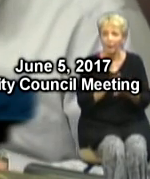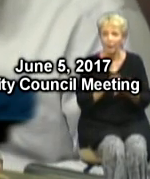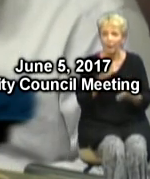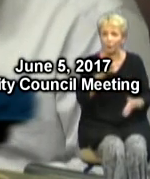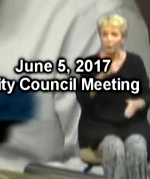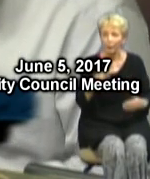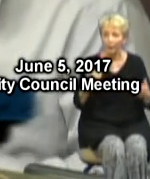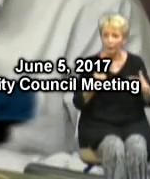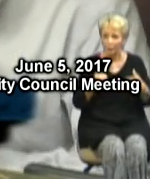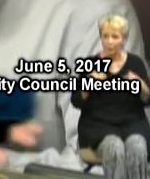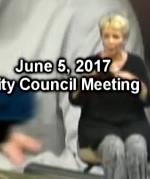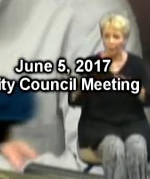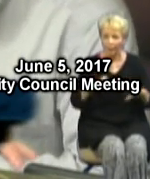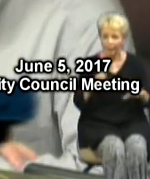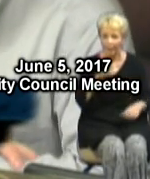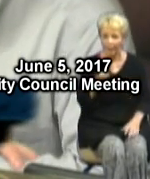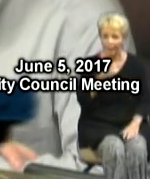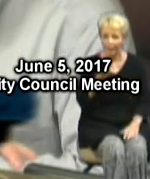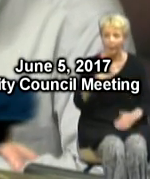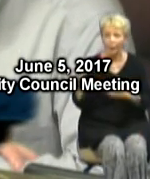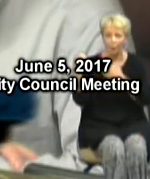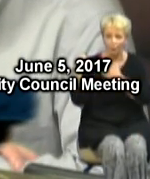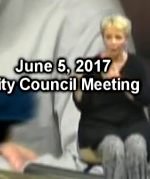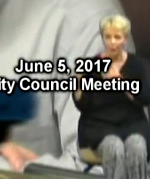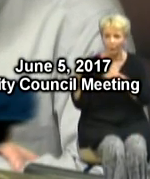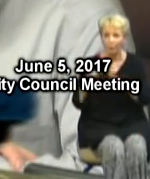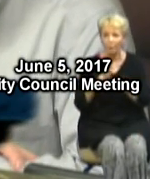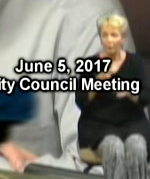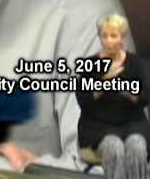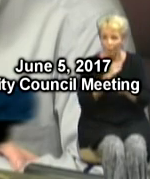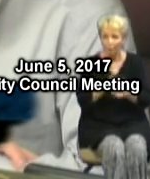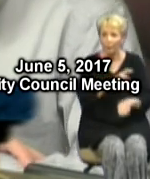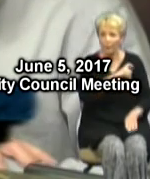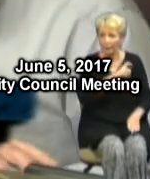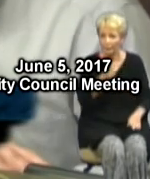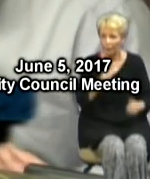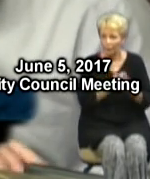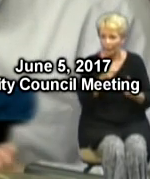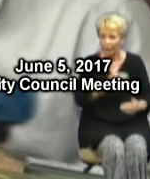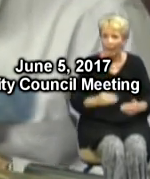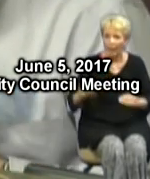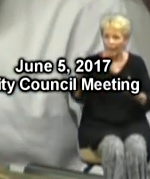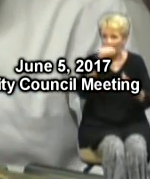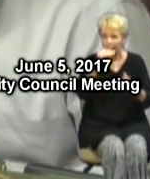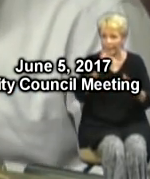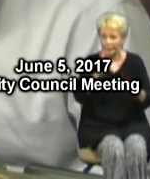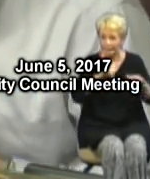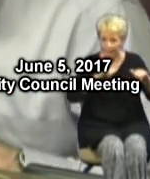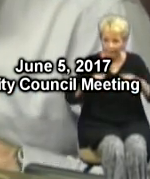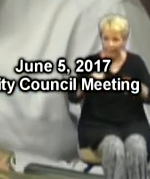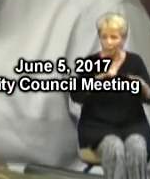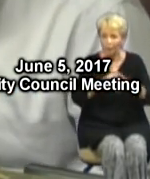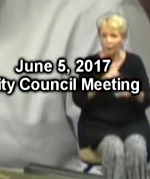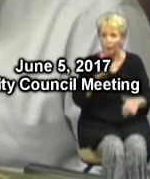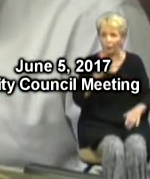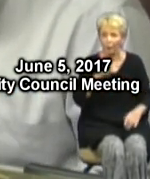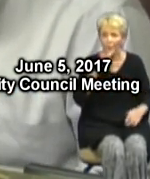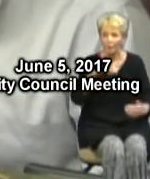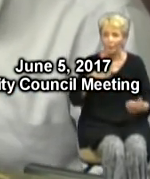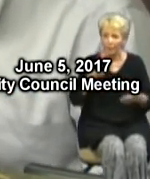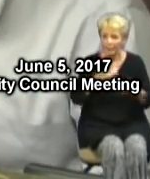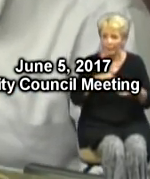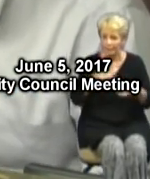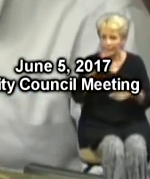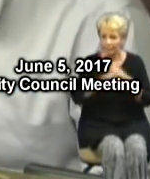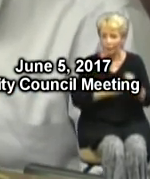Shrek has performed the canine responsibilities as a professional police dog with the highest standards, and whereas Shrek was approaching 7 years